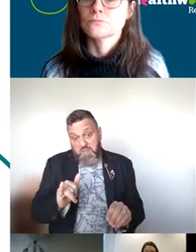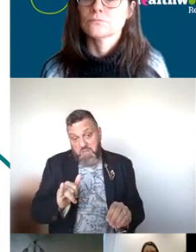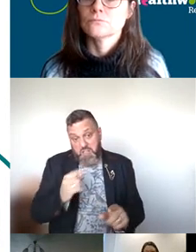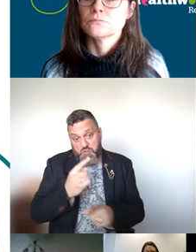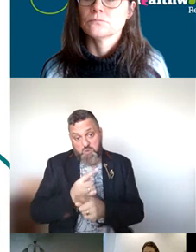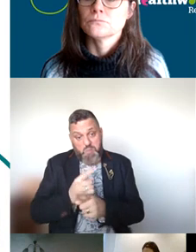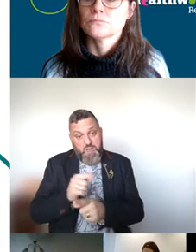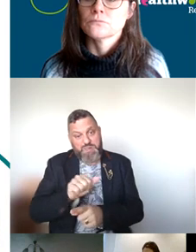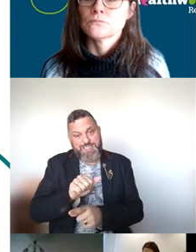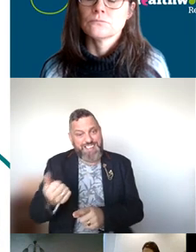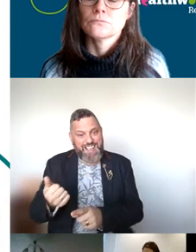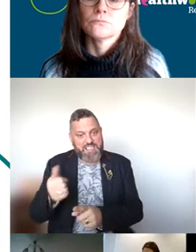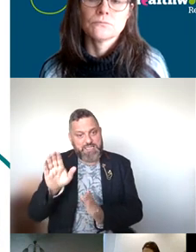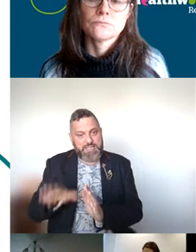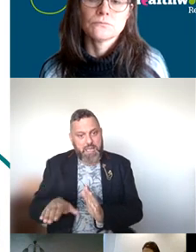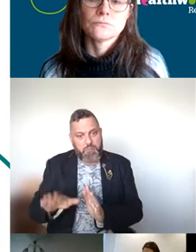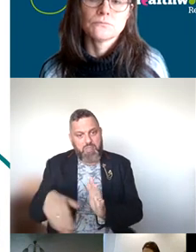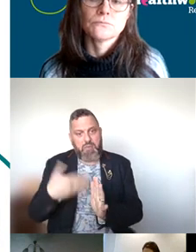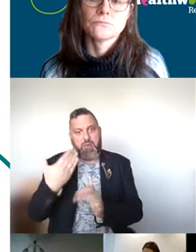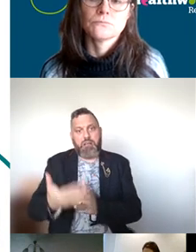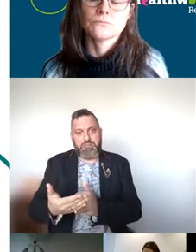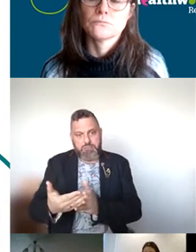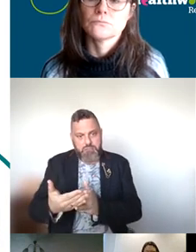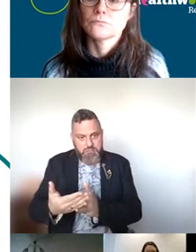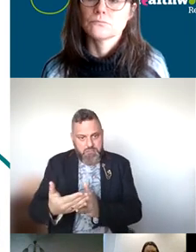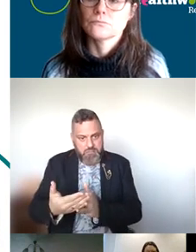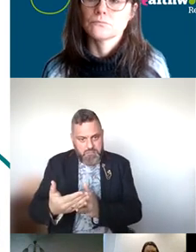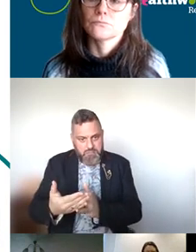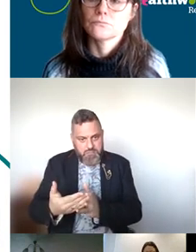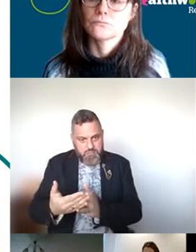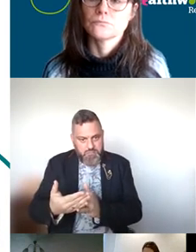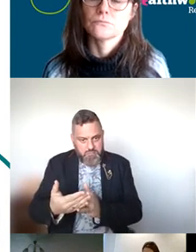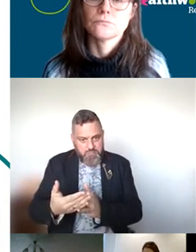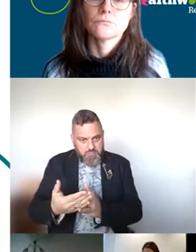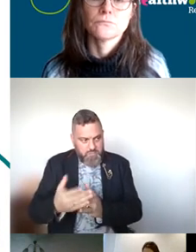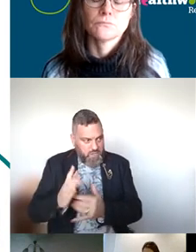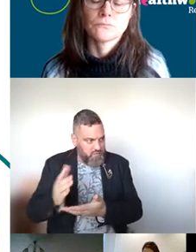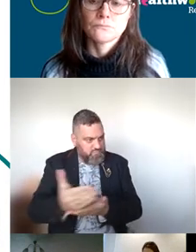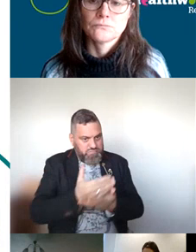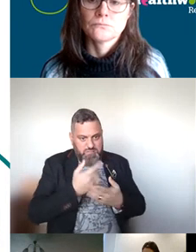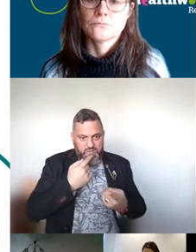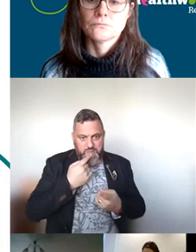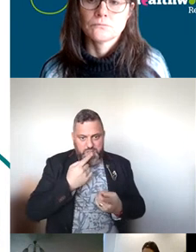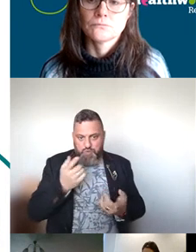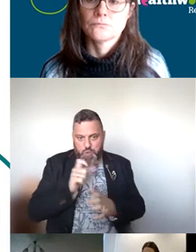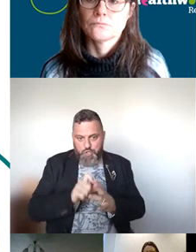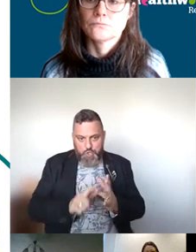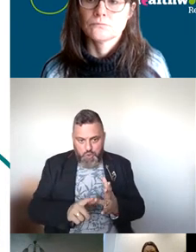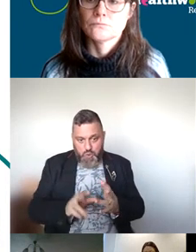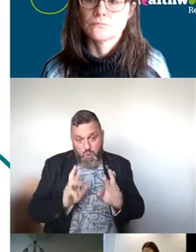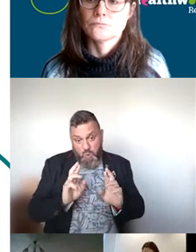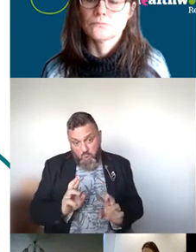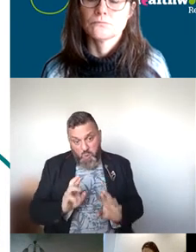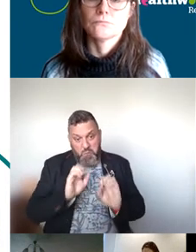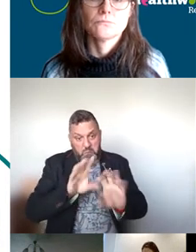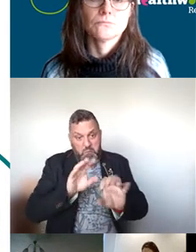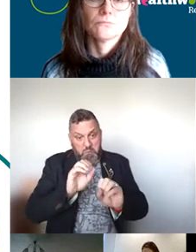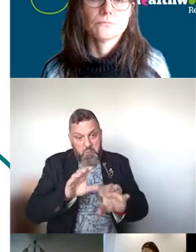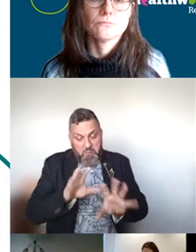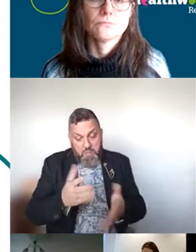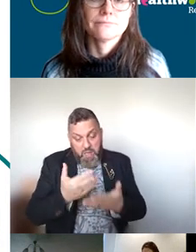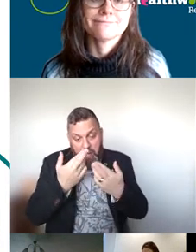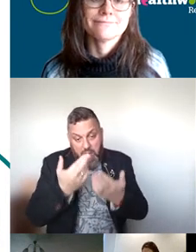at the end of the session, so we can talk about what we're going to do with this information. Hopefully that was a helpful trot